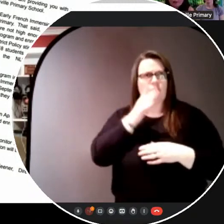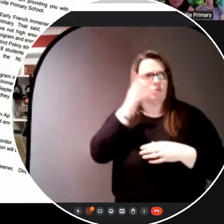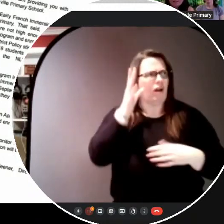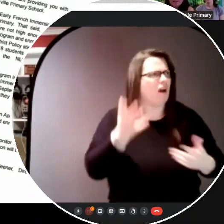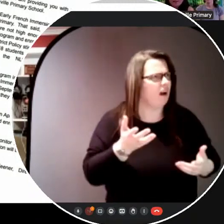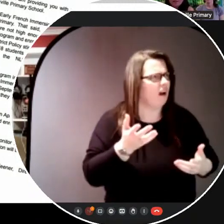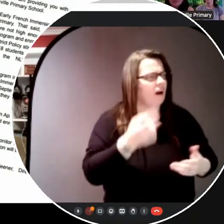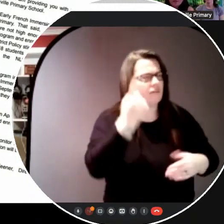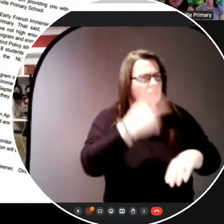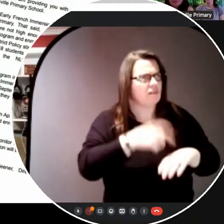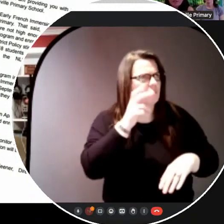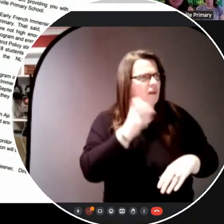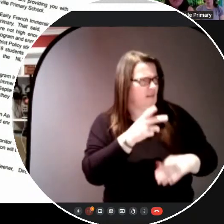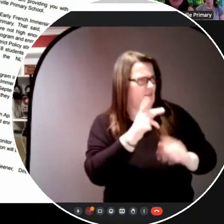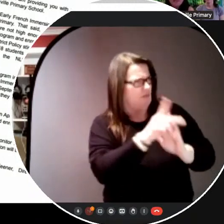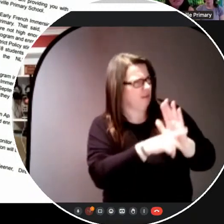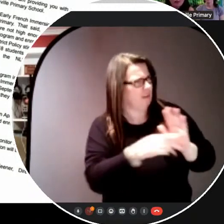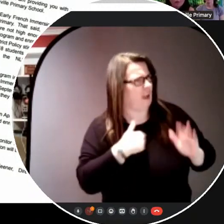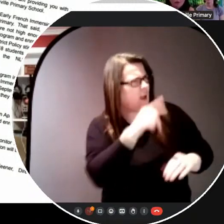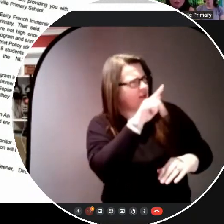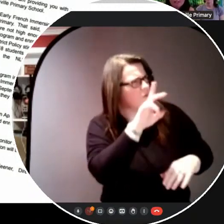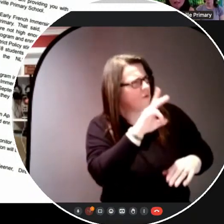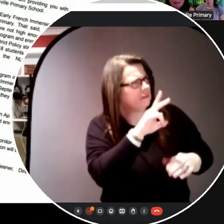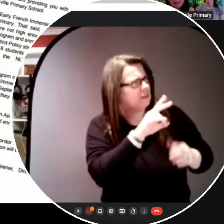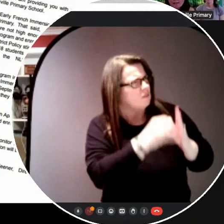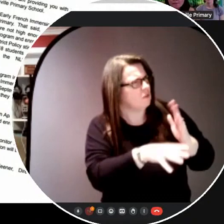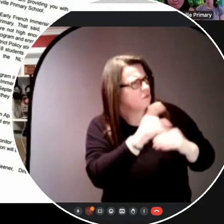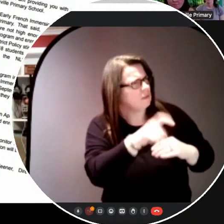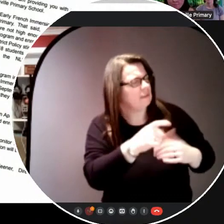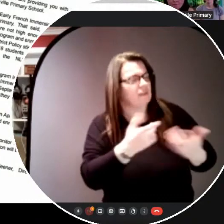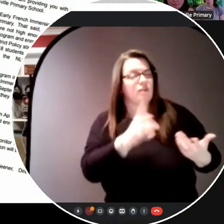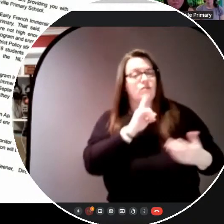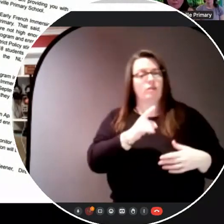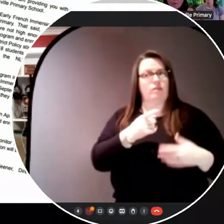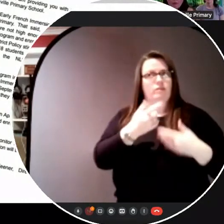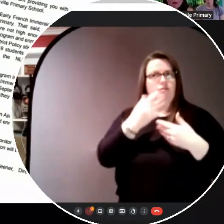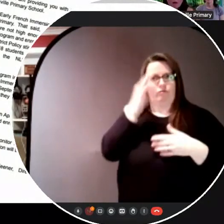of this policy, considering French immersion has existed here for decades.